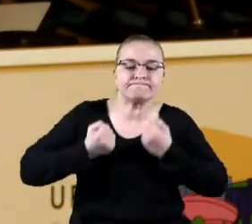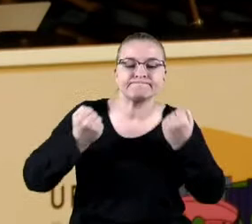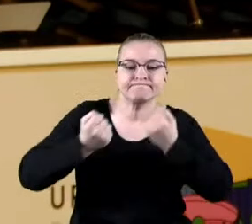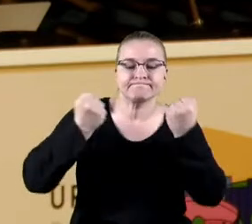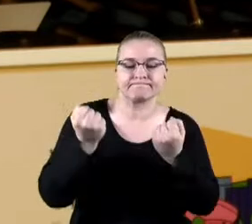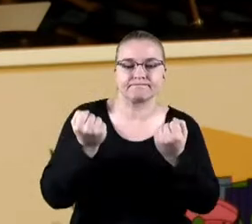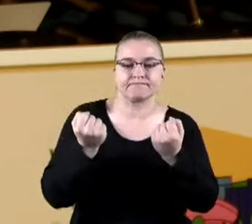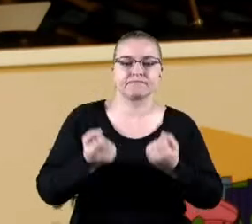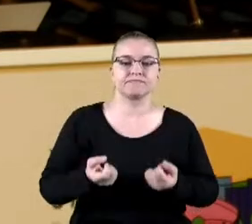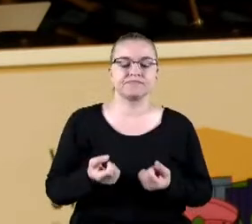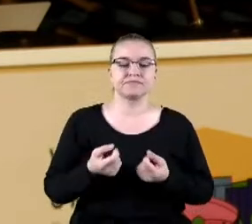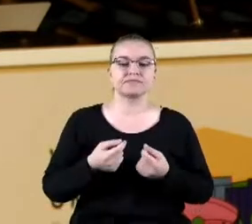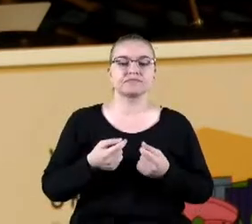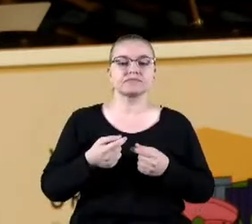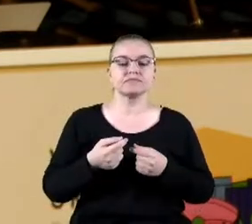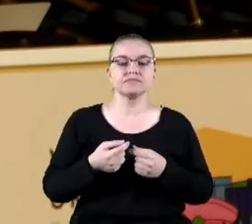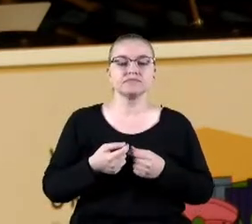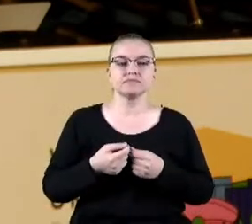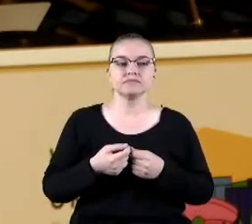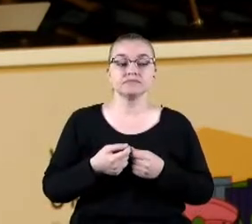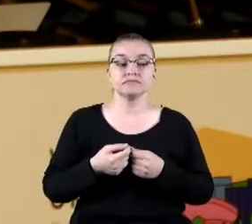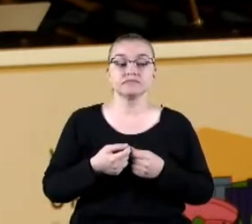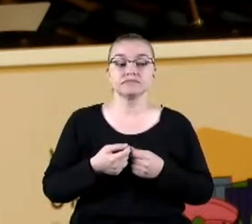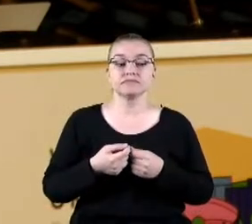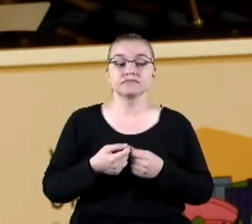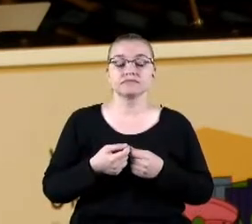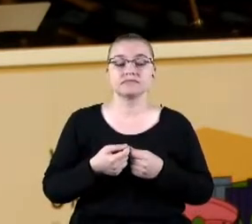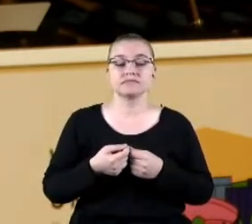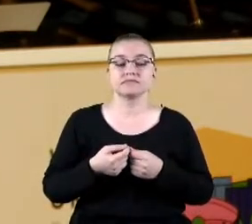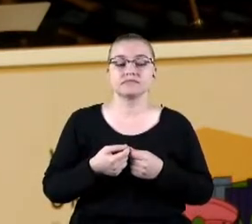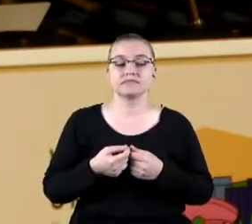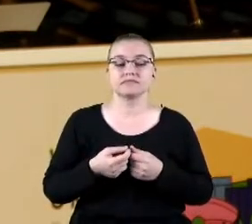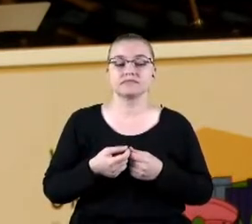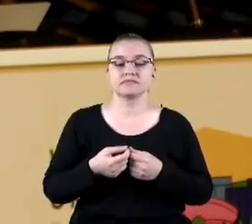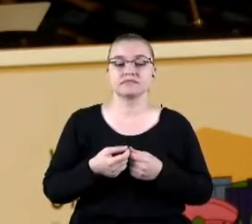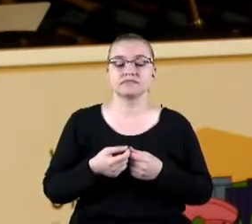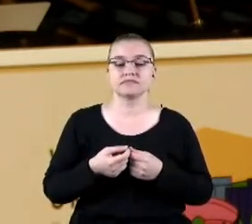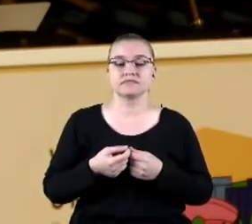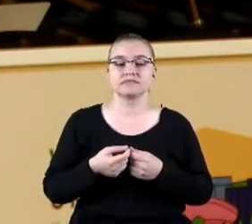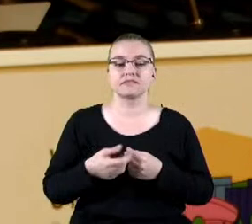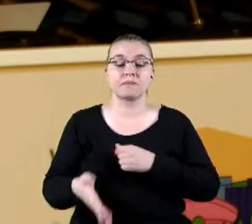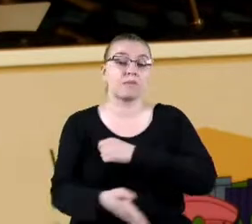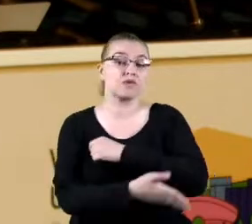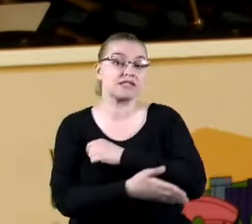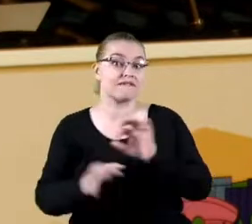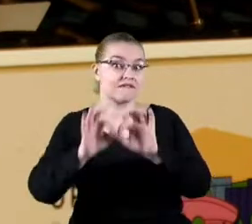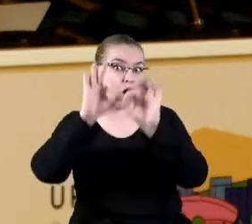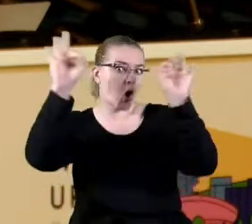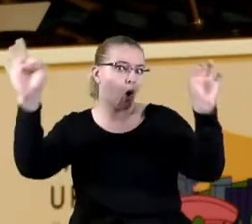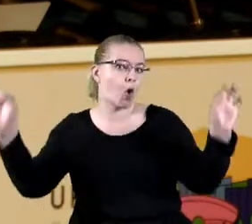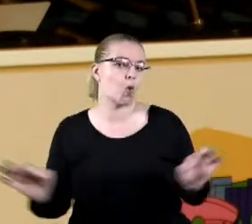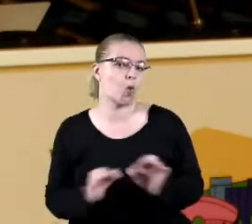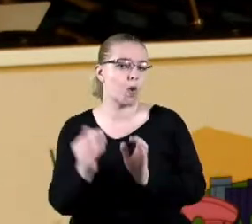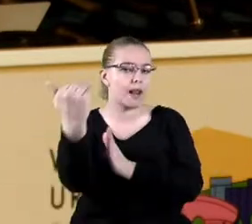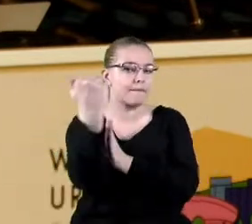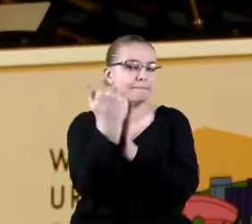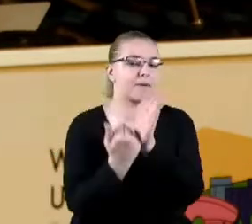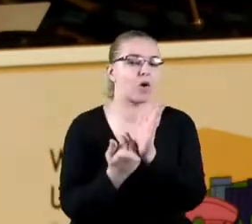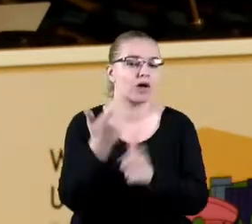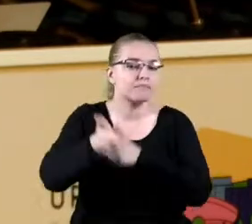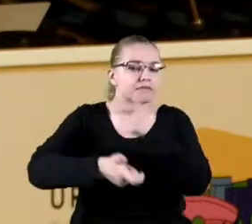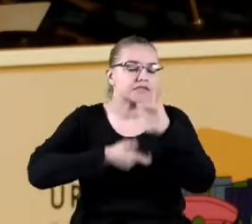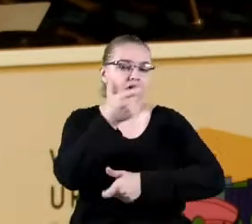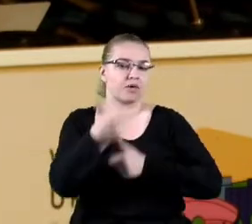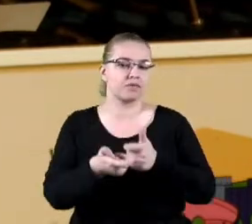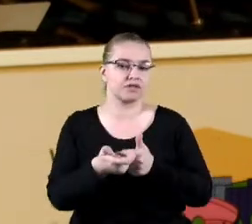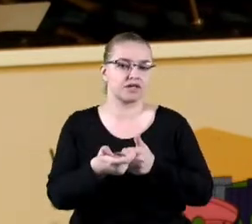articulated under a holistic vision, such as those planned by the 2030 agenda and the